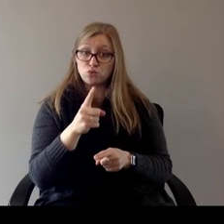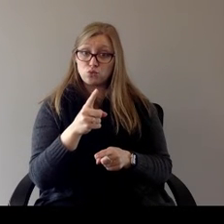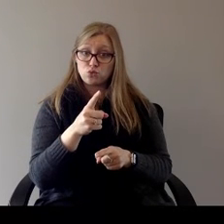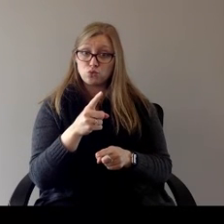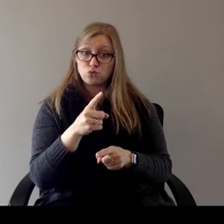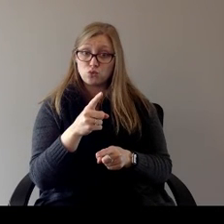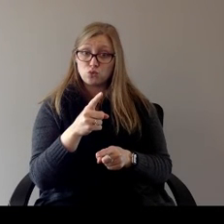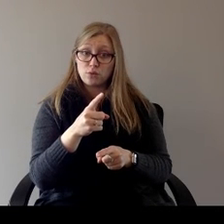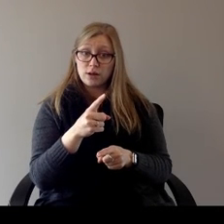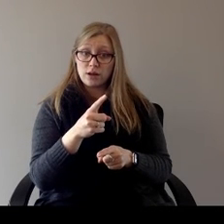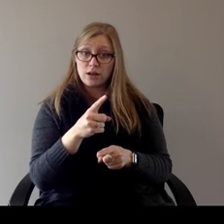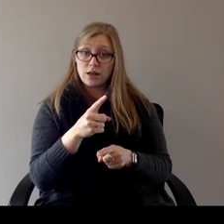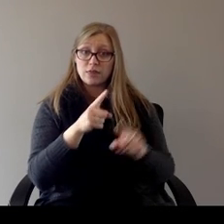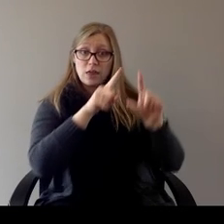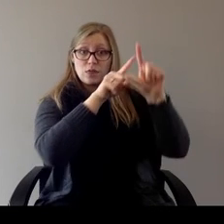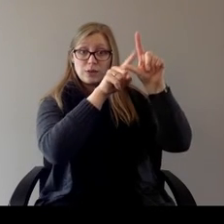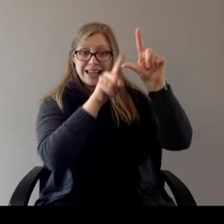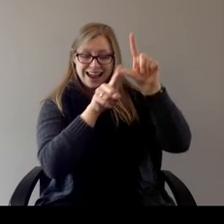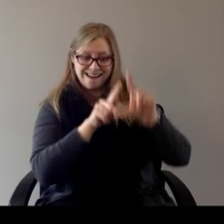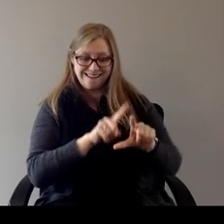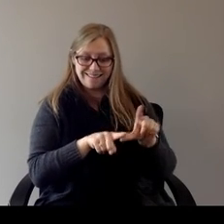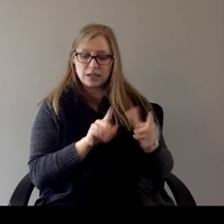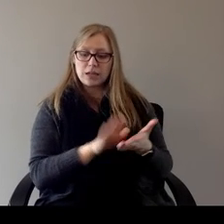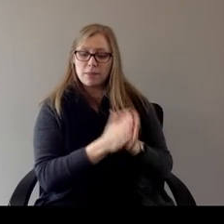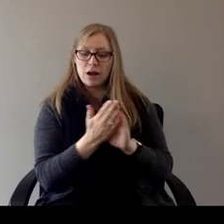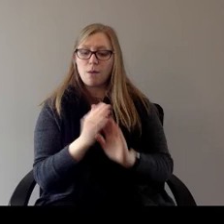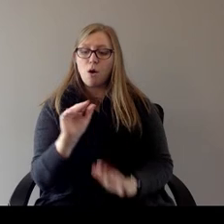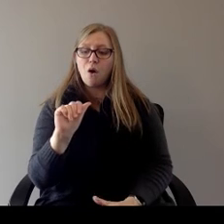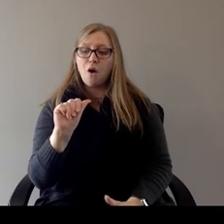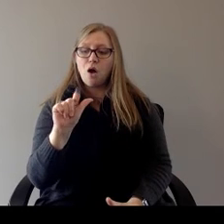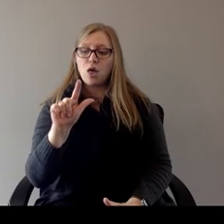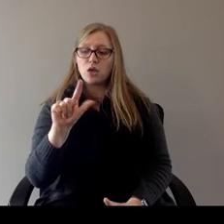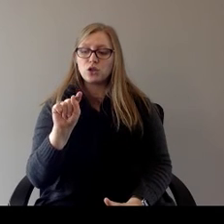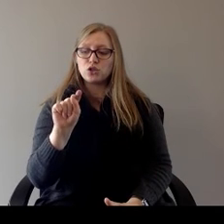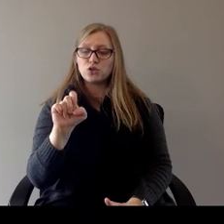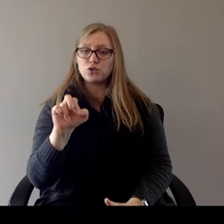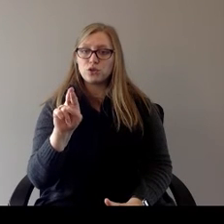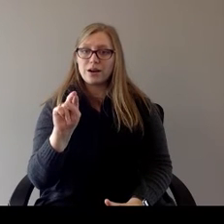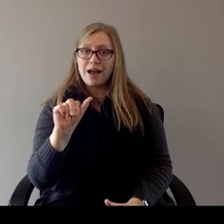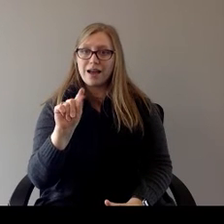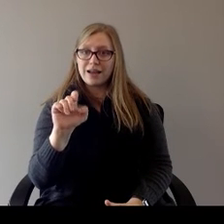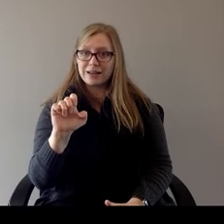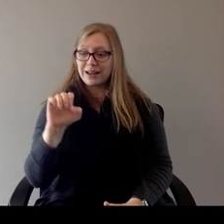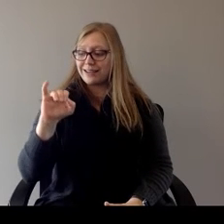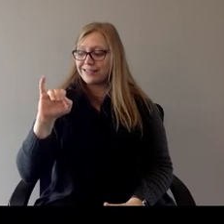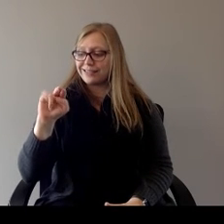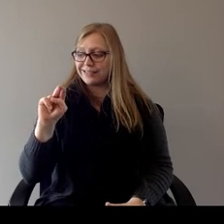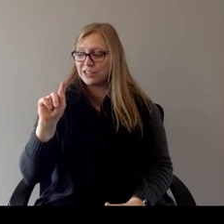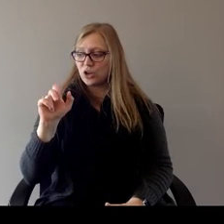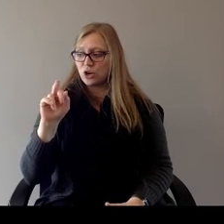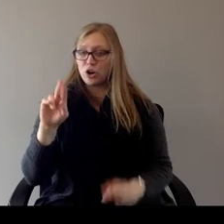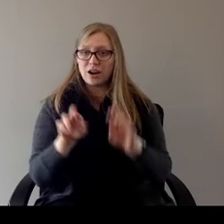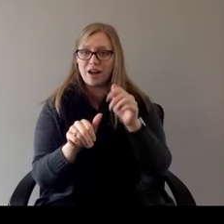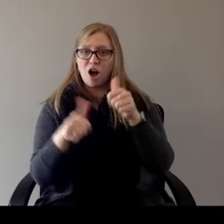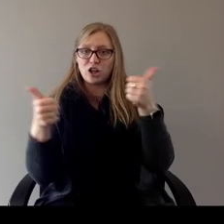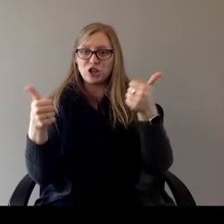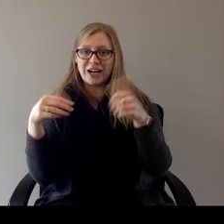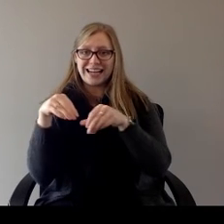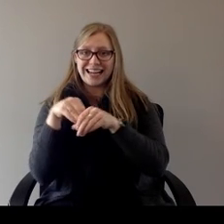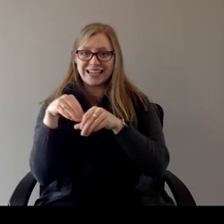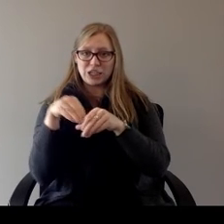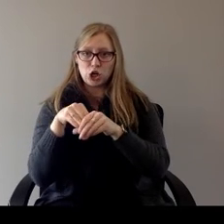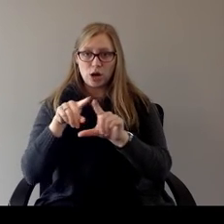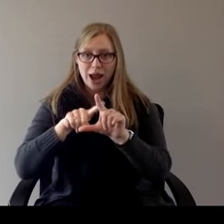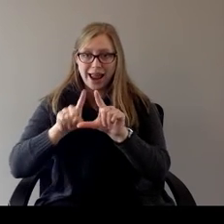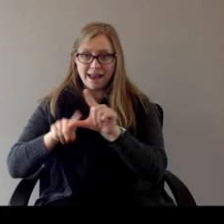of alternate interior angles. And we know if the lines are parallel, then alternate interior angles are congruent. So